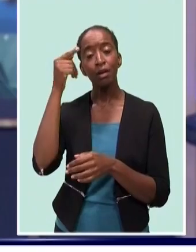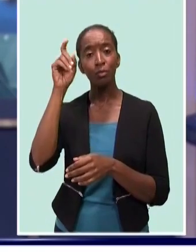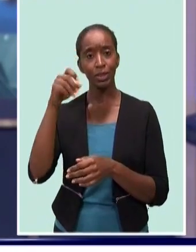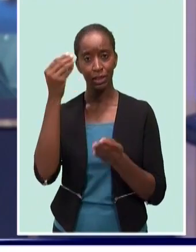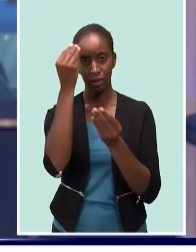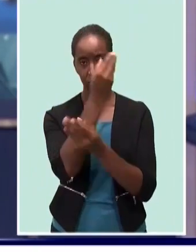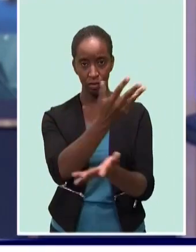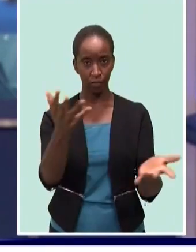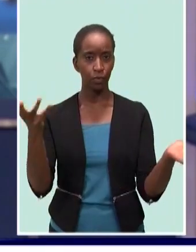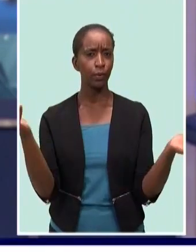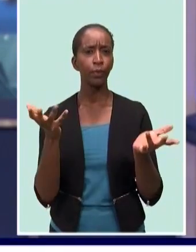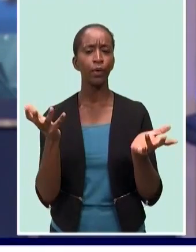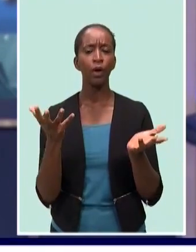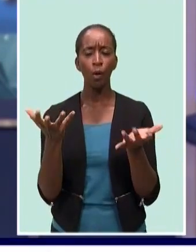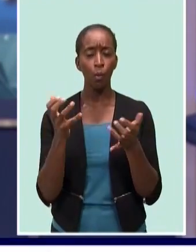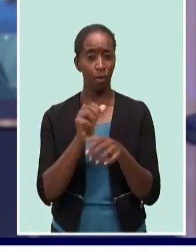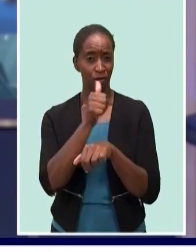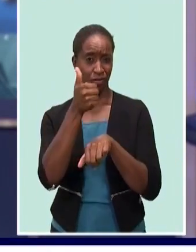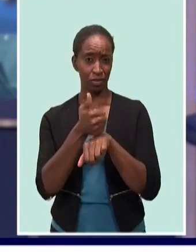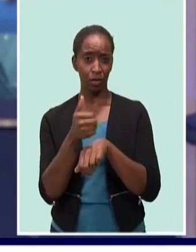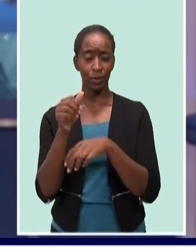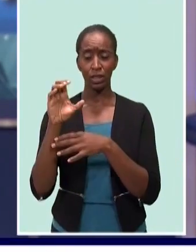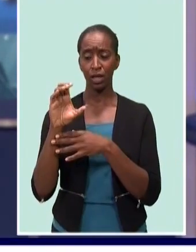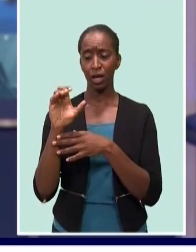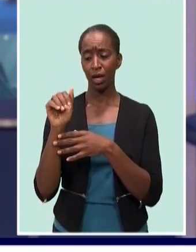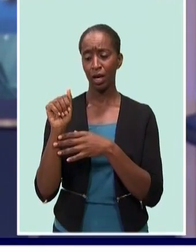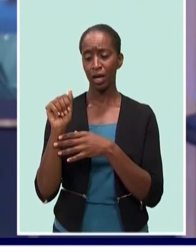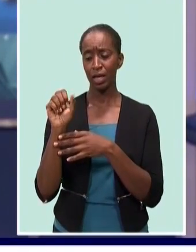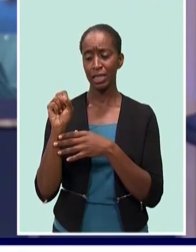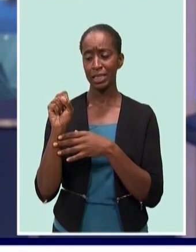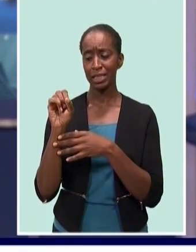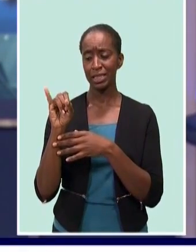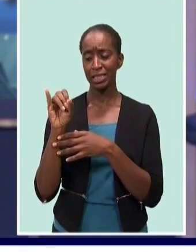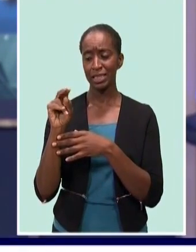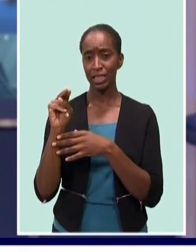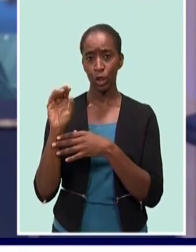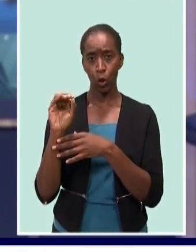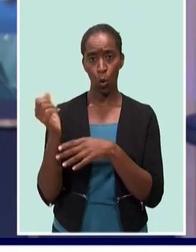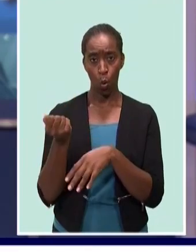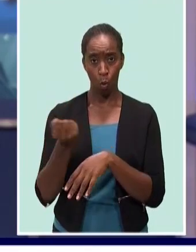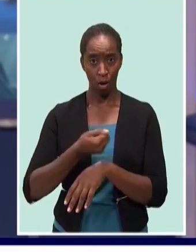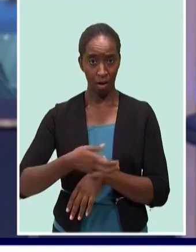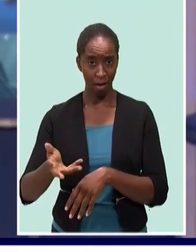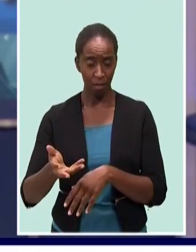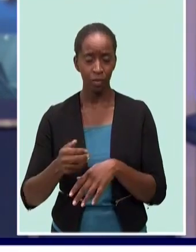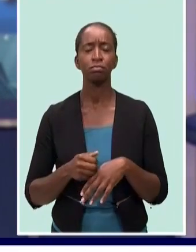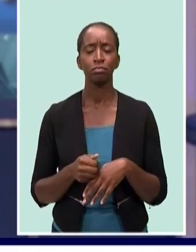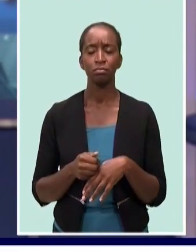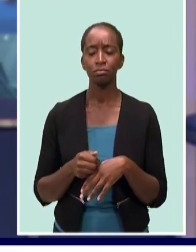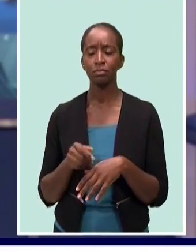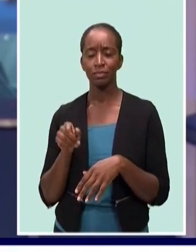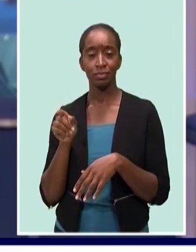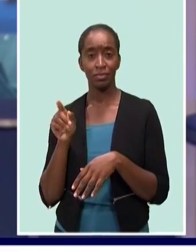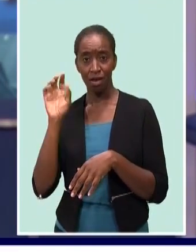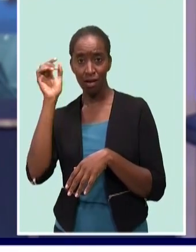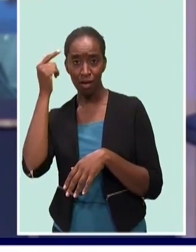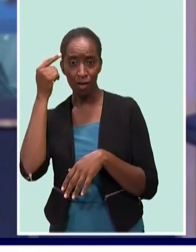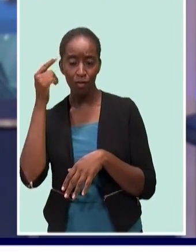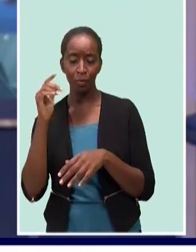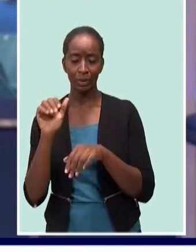to introduce casino gambling in Barbados. He says the taxes being placed on the gaming and betting sector makes it seem that the government